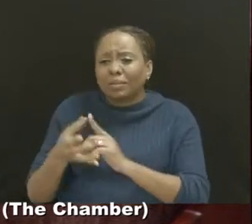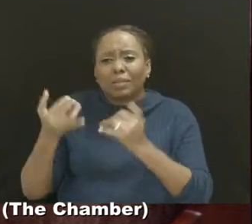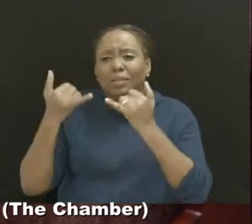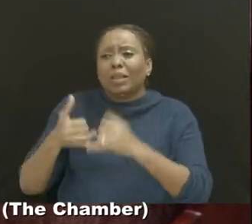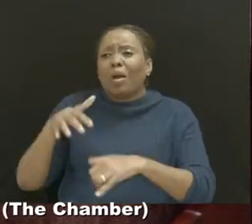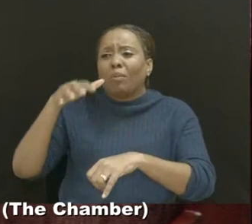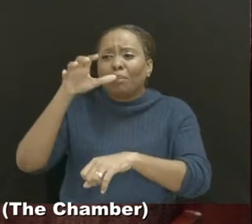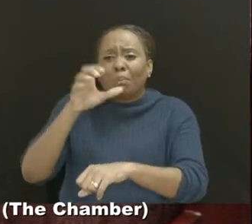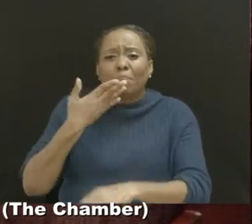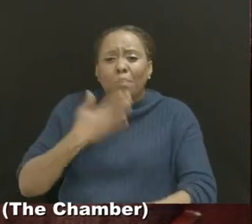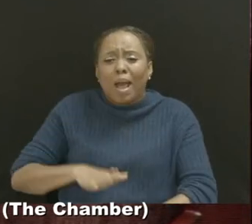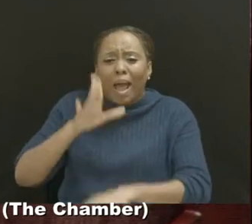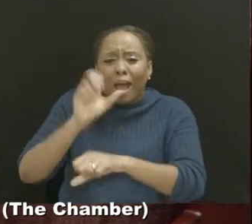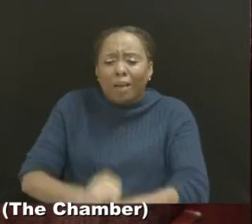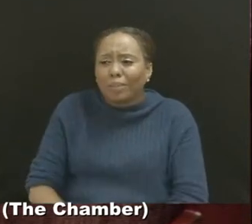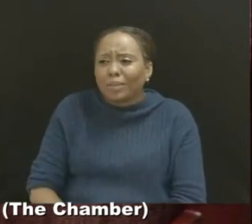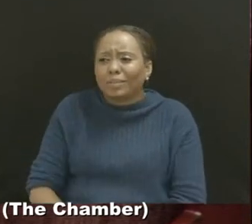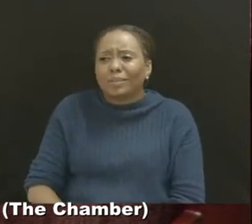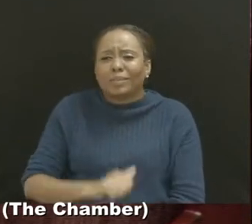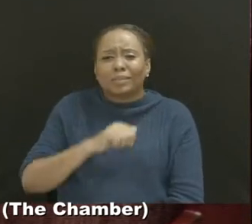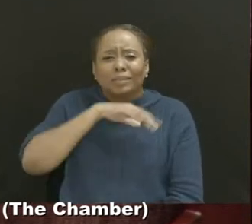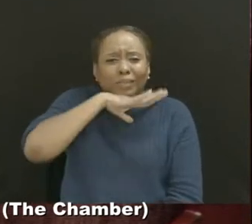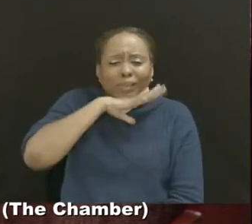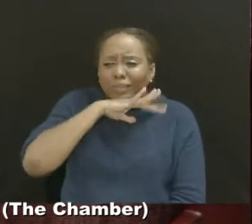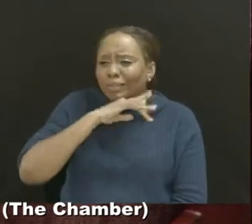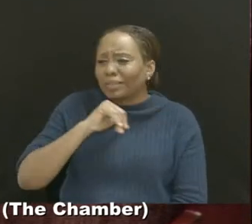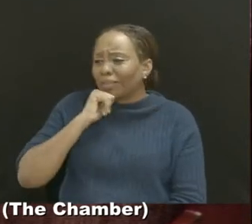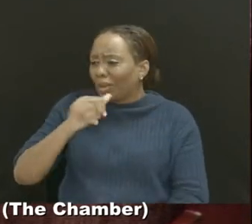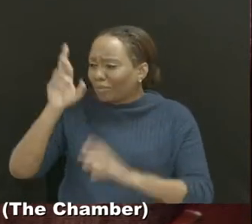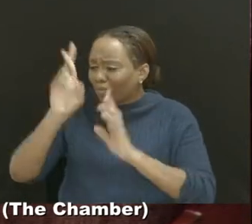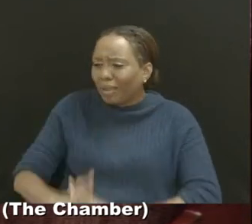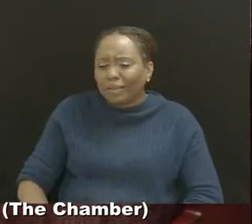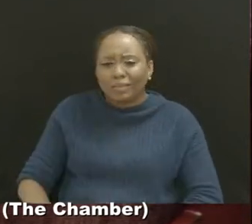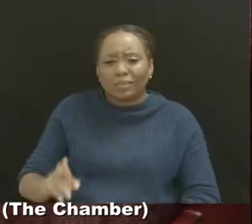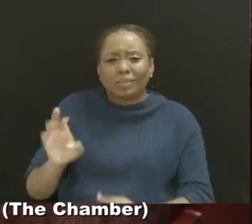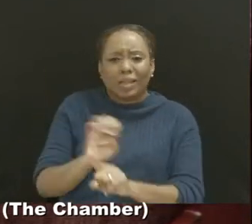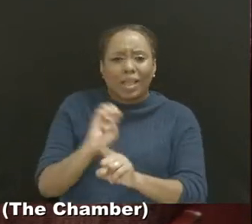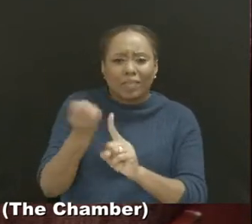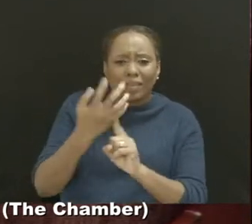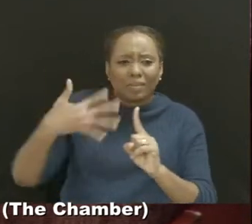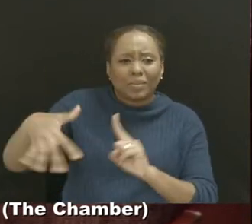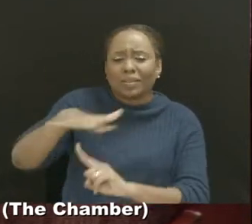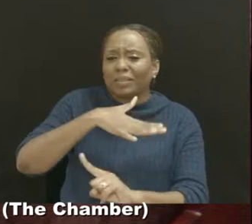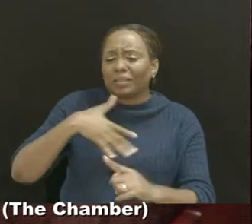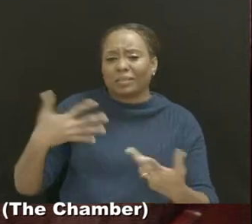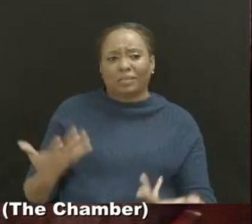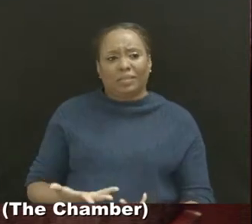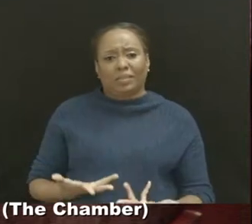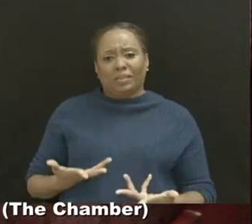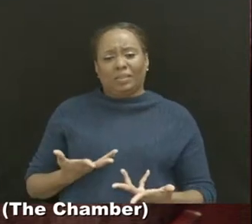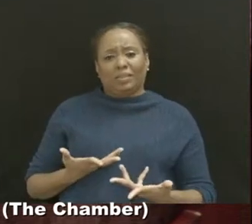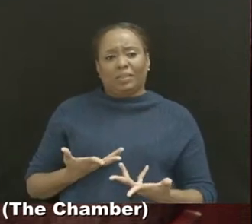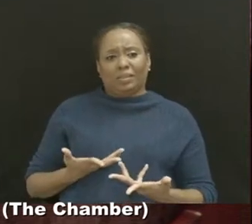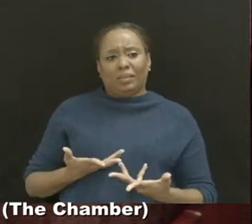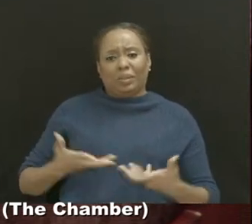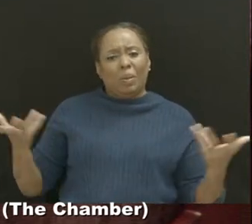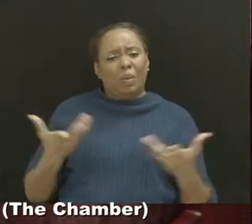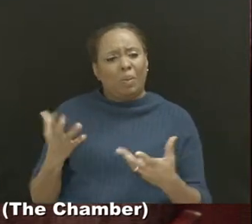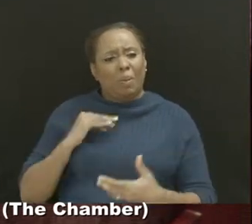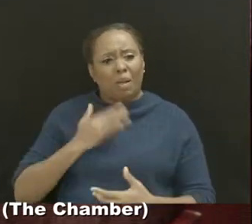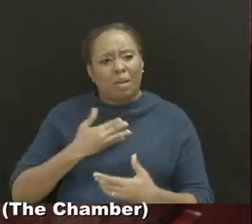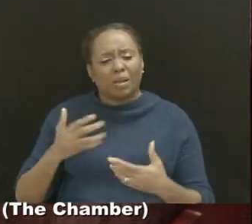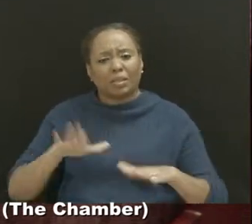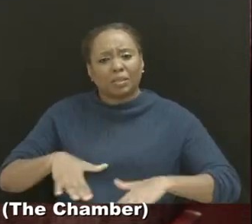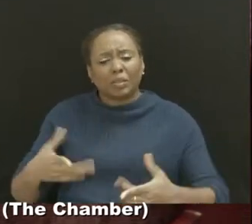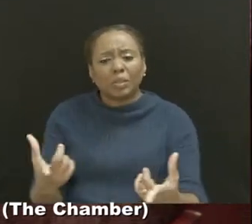extremely, extremely untidy and disrespectful to our environment, that we have nothing else to bequeath to our children and our